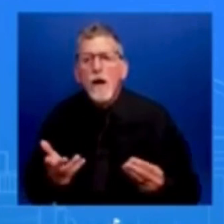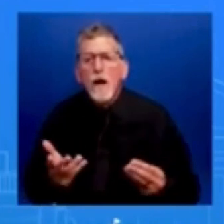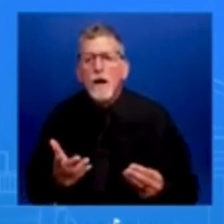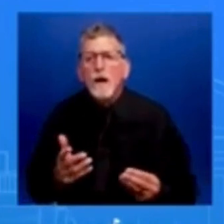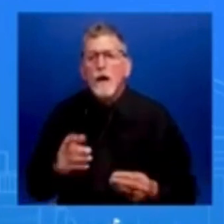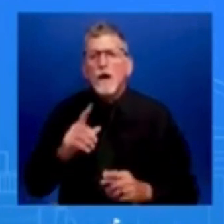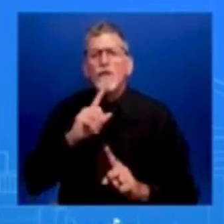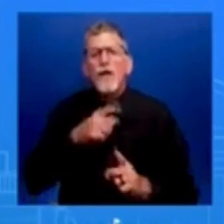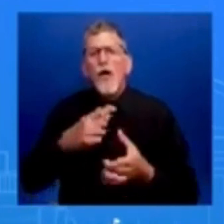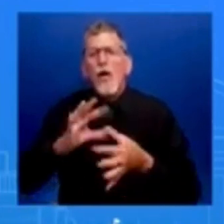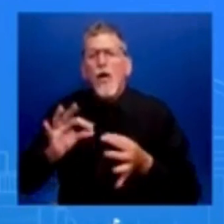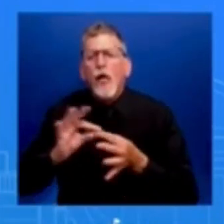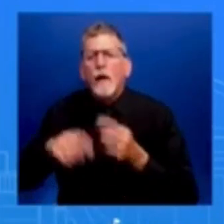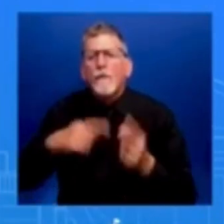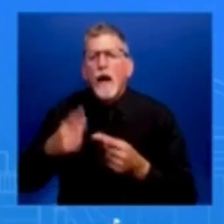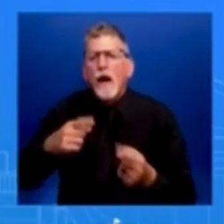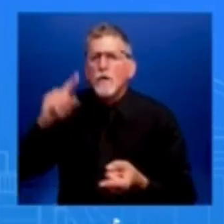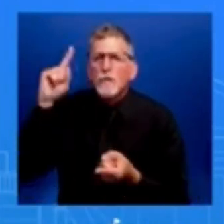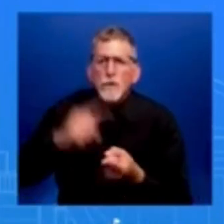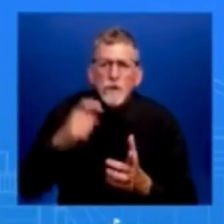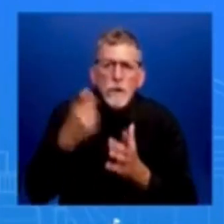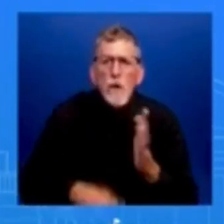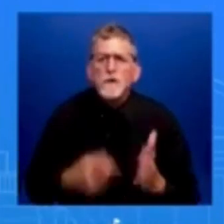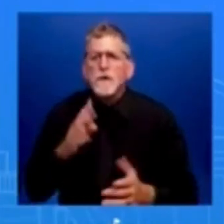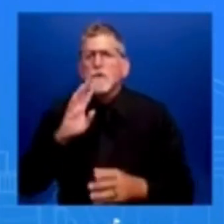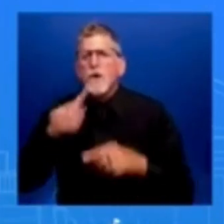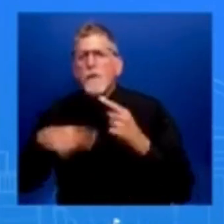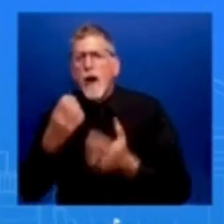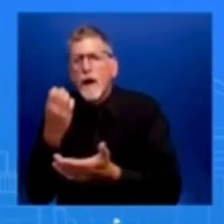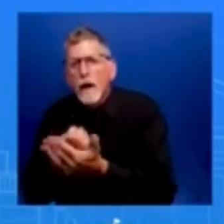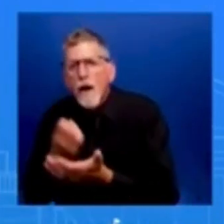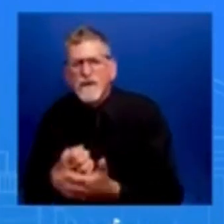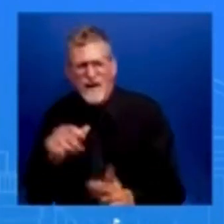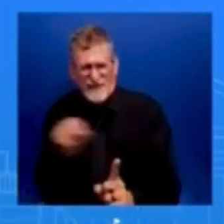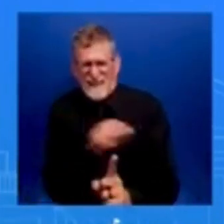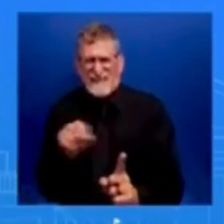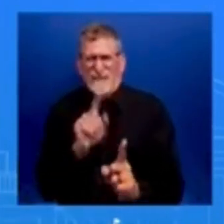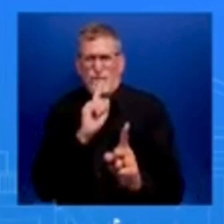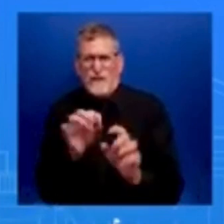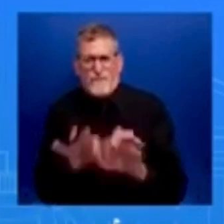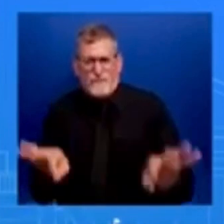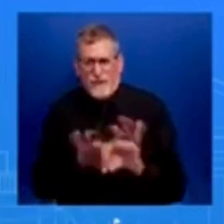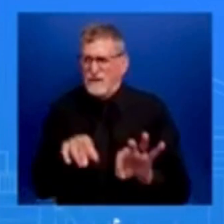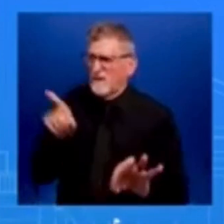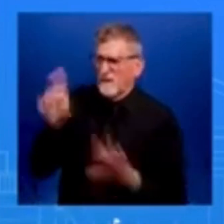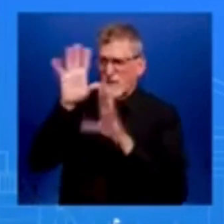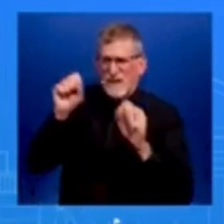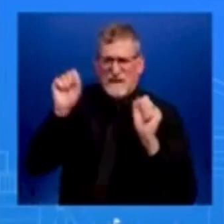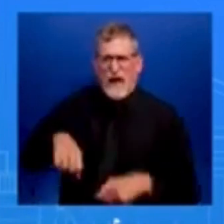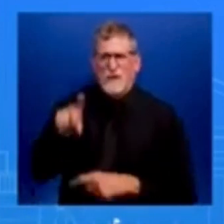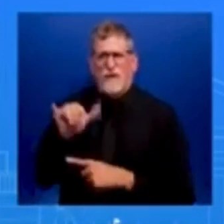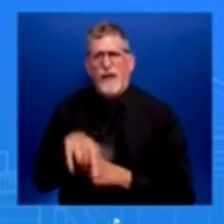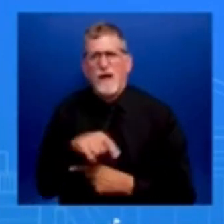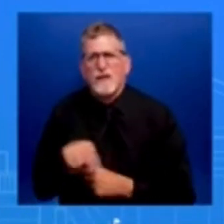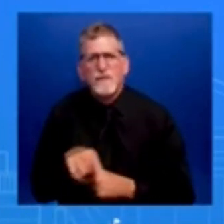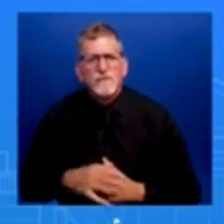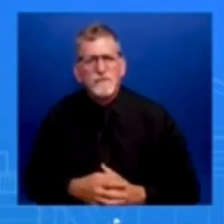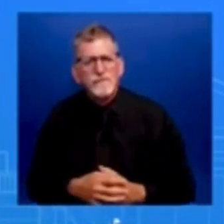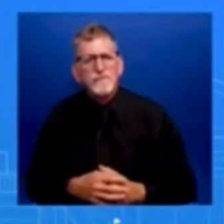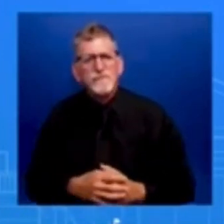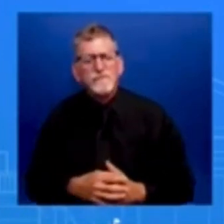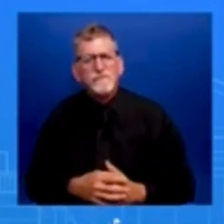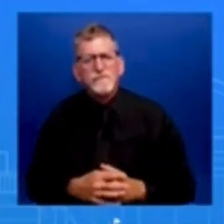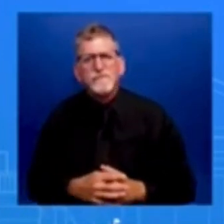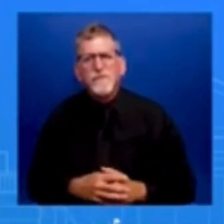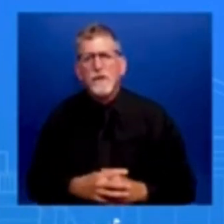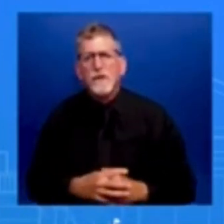the economy back on its feet, that's something that this president has been able to do. And so if you look at the work that he's done,